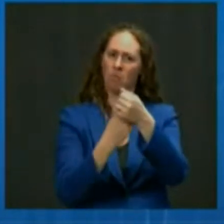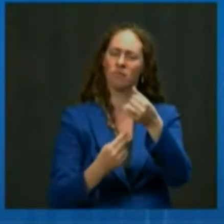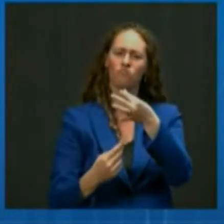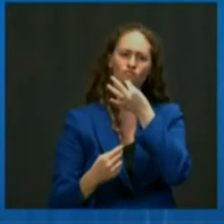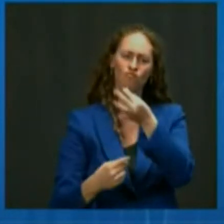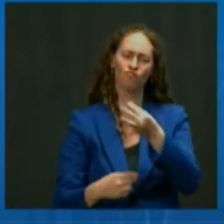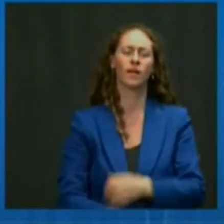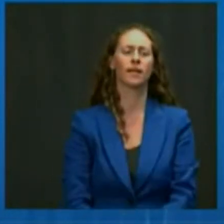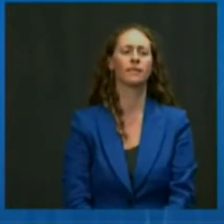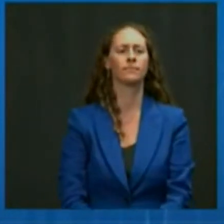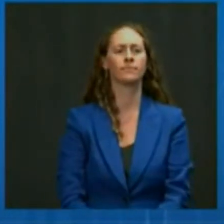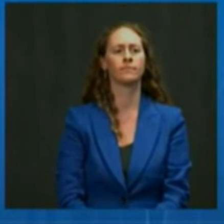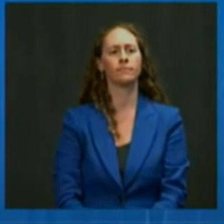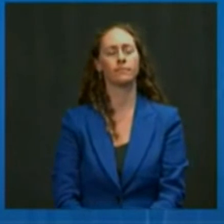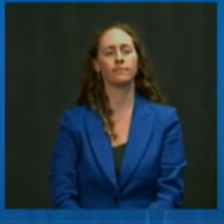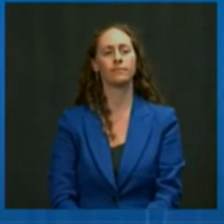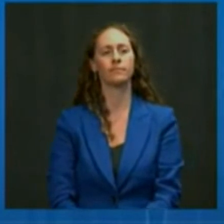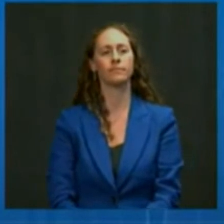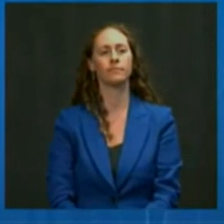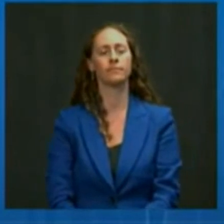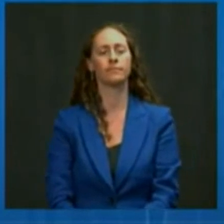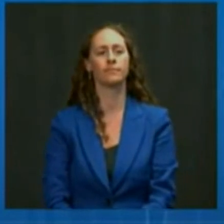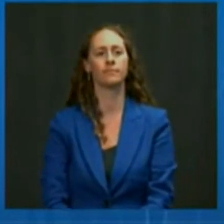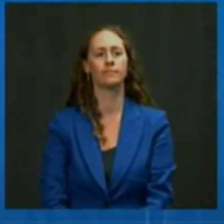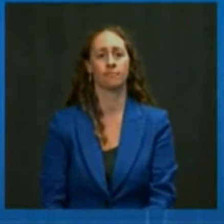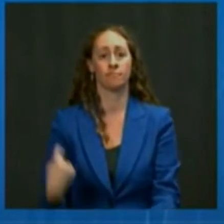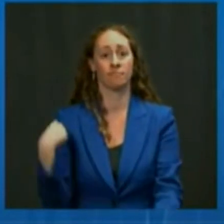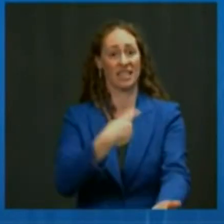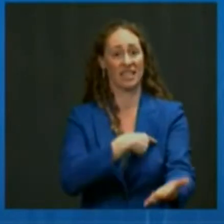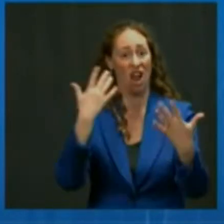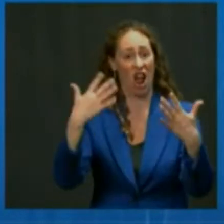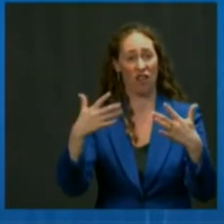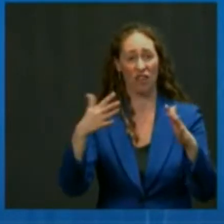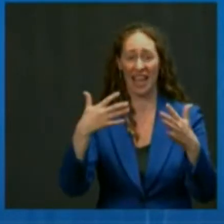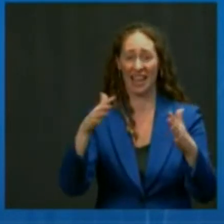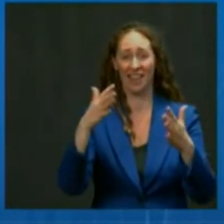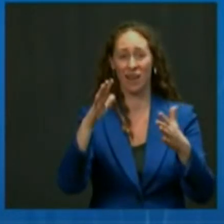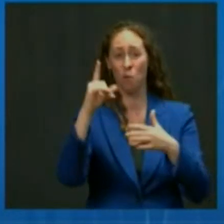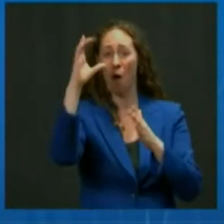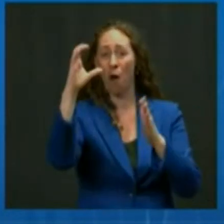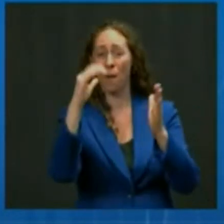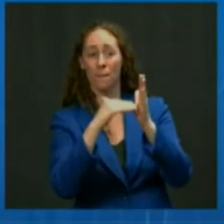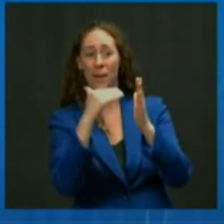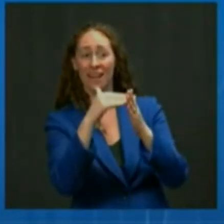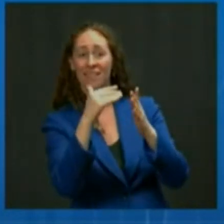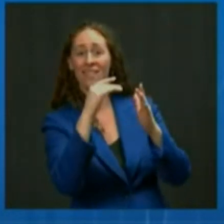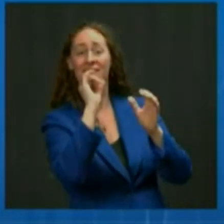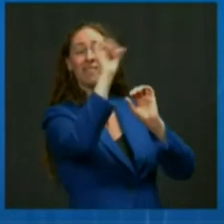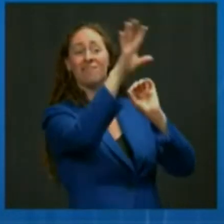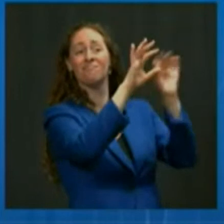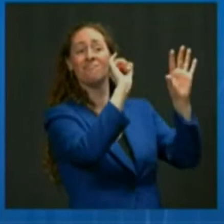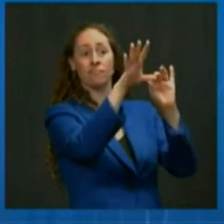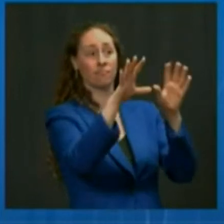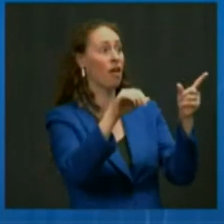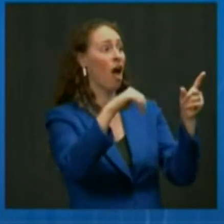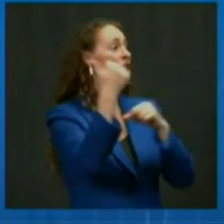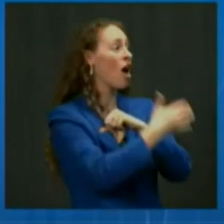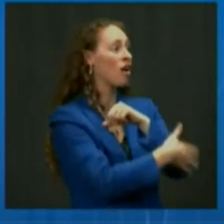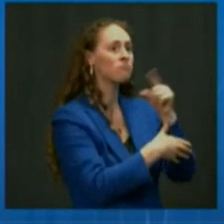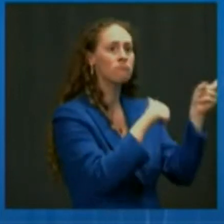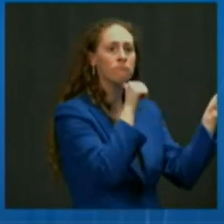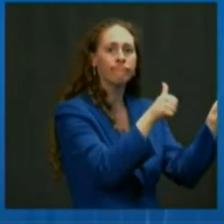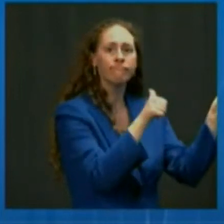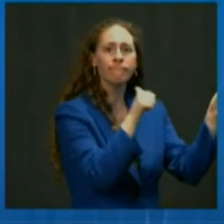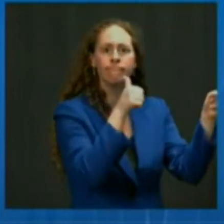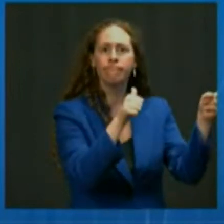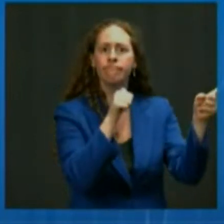donated is more than all the other countries combined. And during the coming months, when we